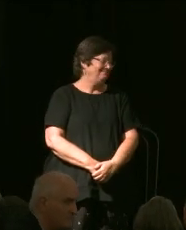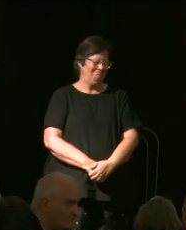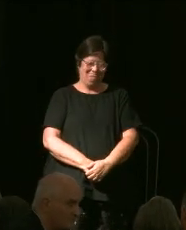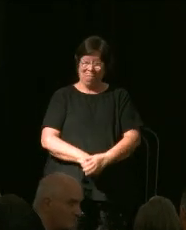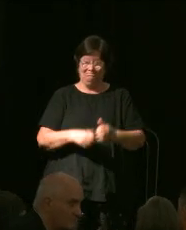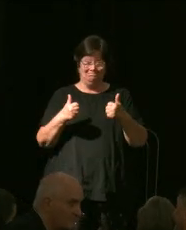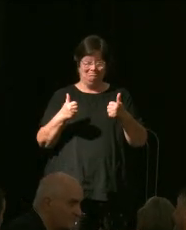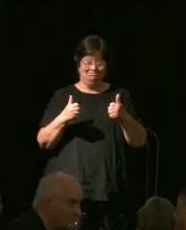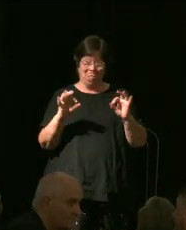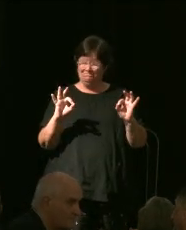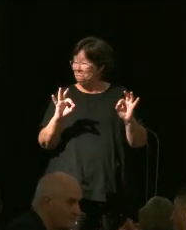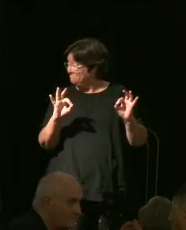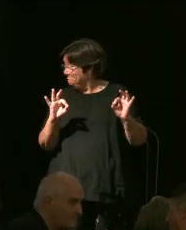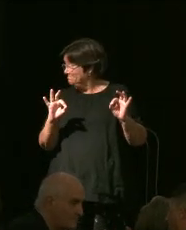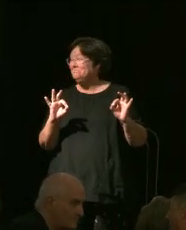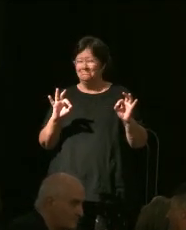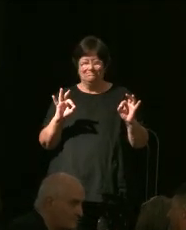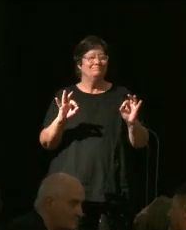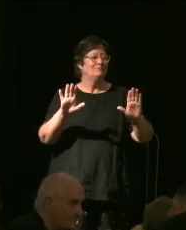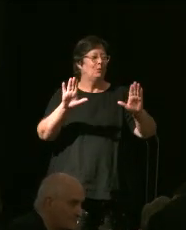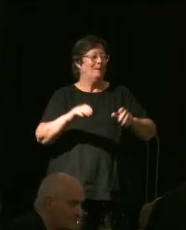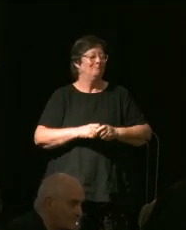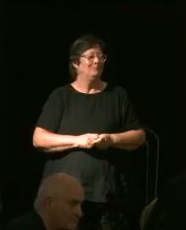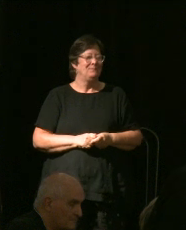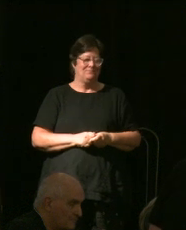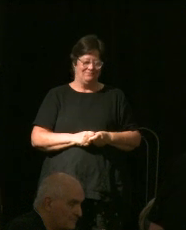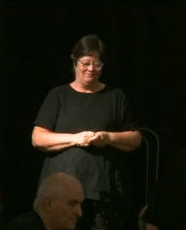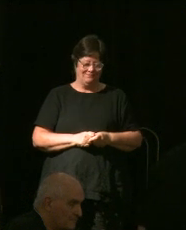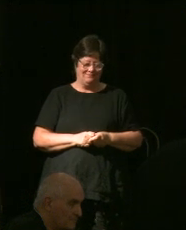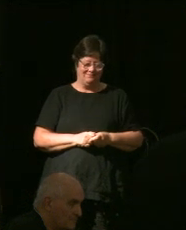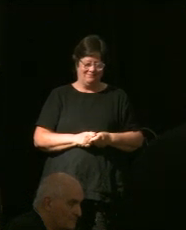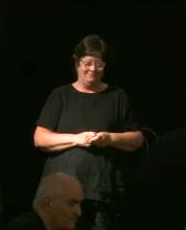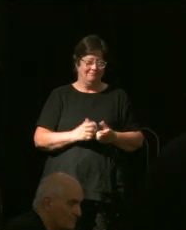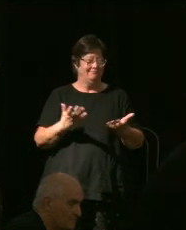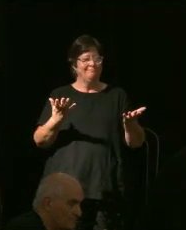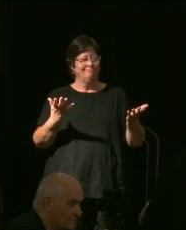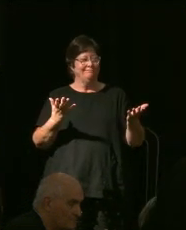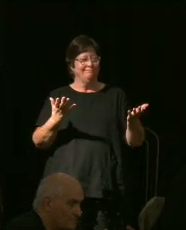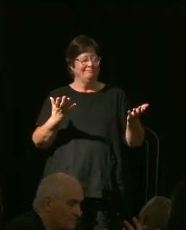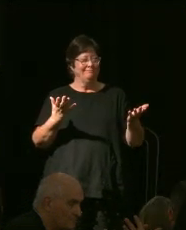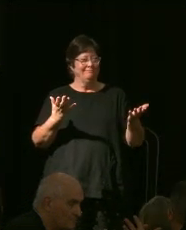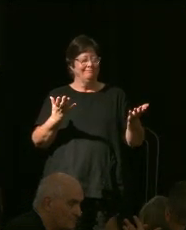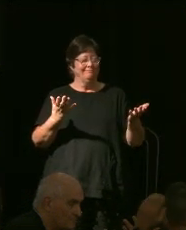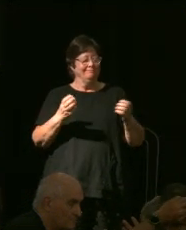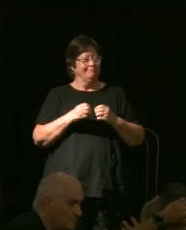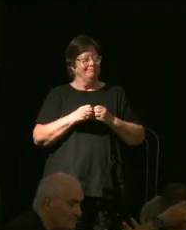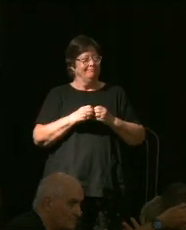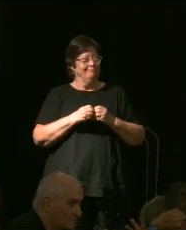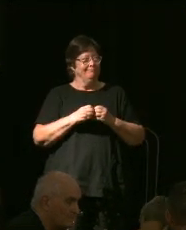All ready? All set? Great. Okay, so broadly,